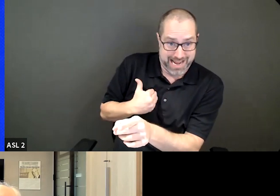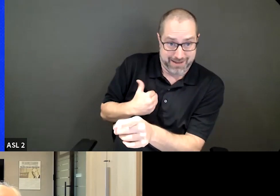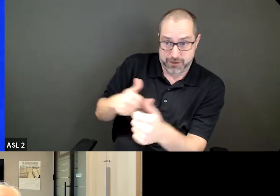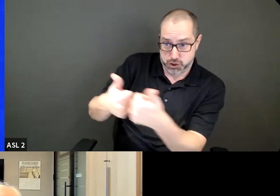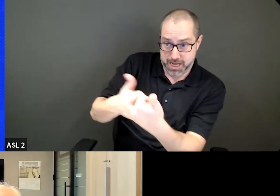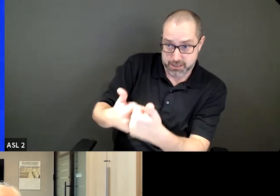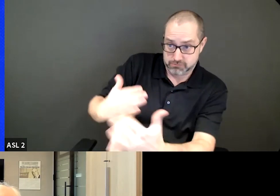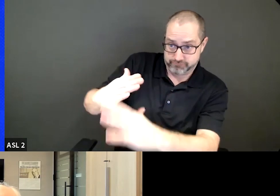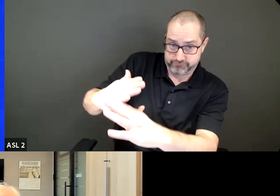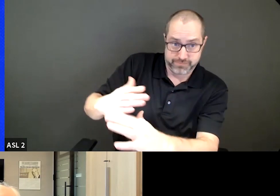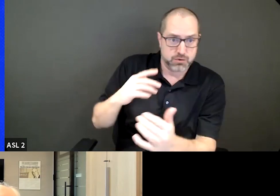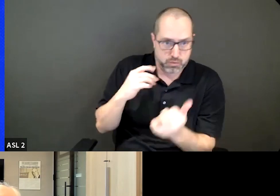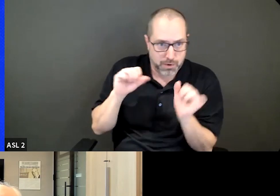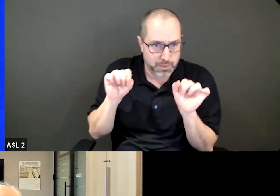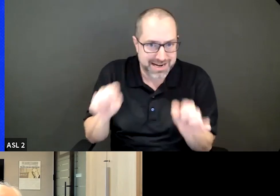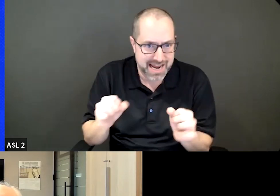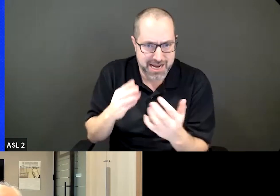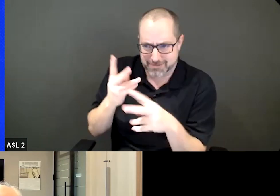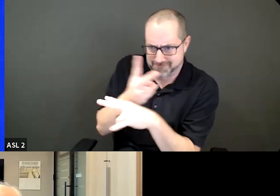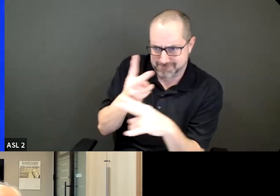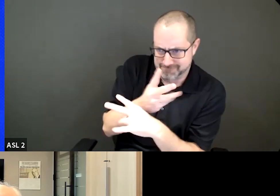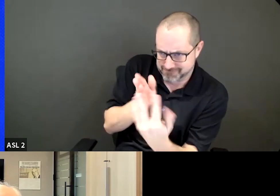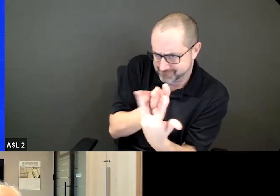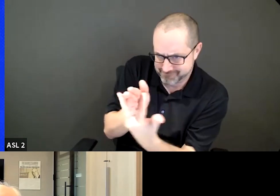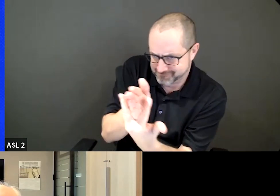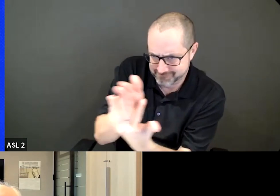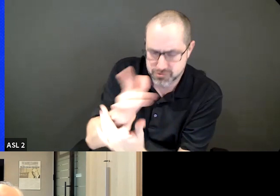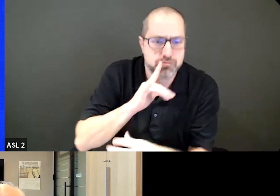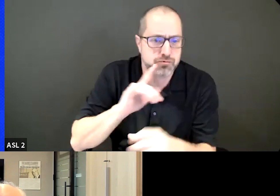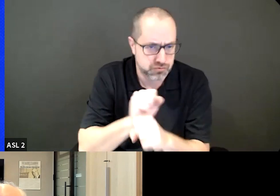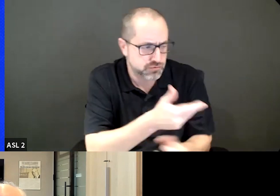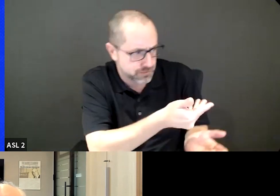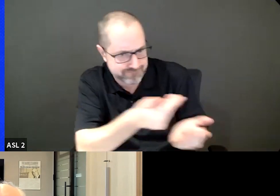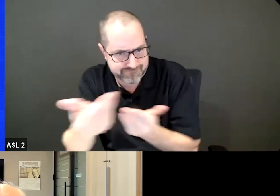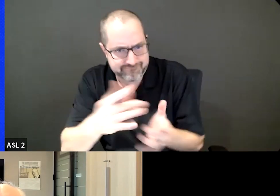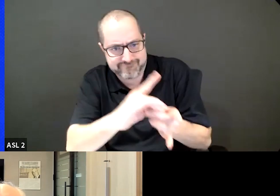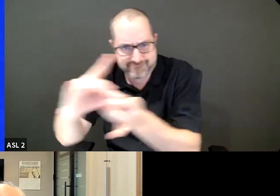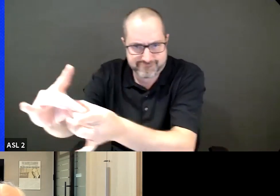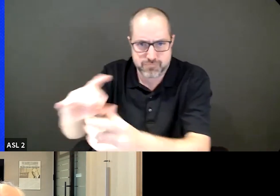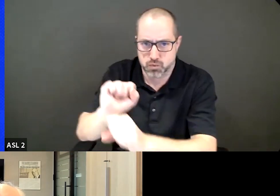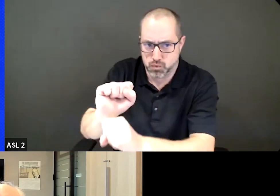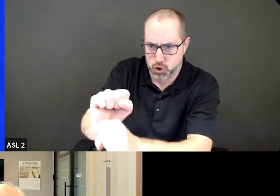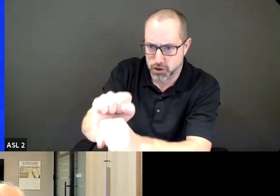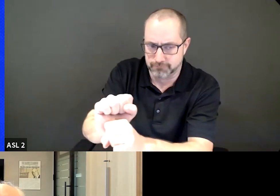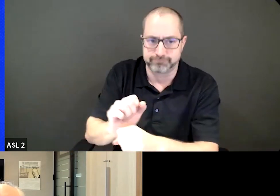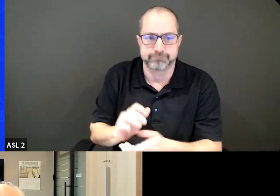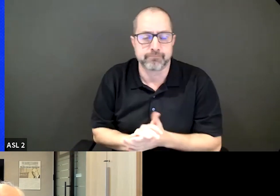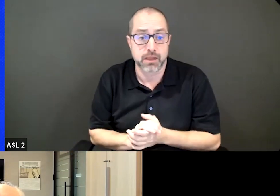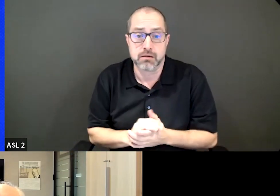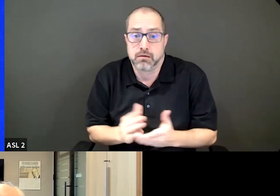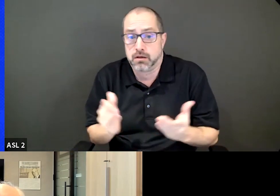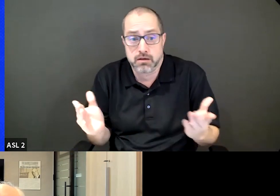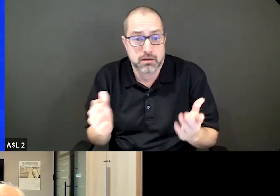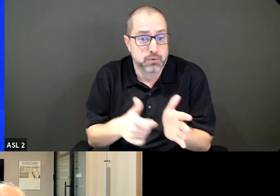bringing different folks to the table to actively have an employment status within this particular company or within this particular field. And that requires